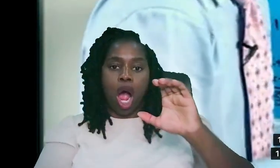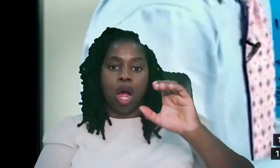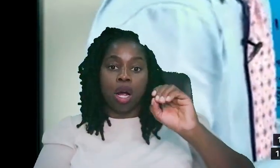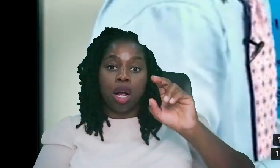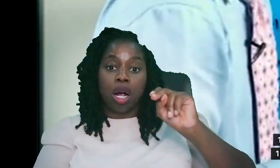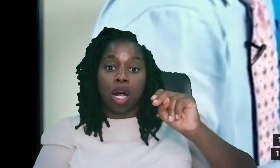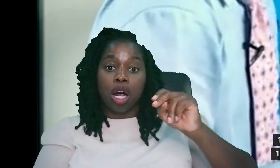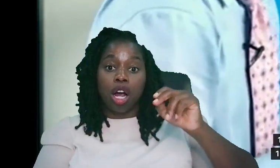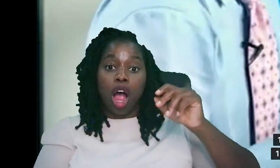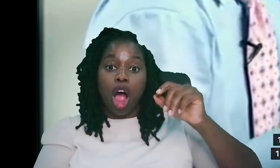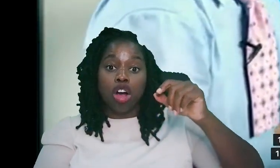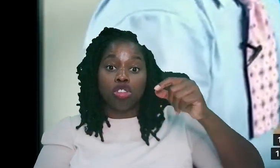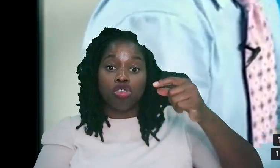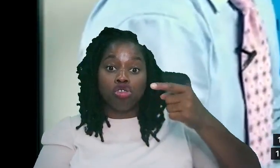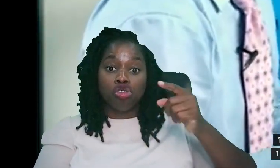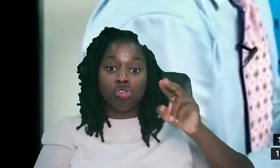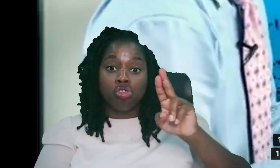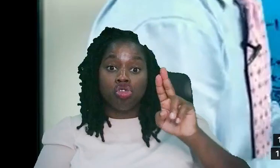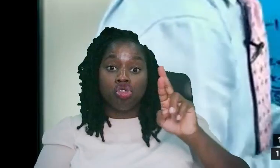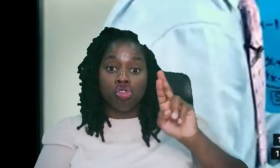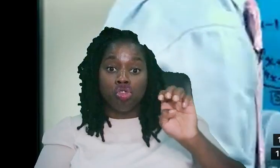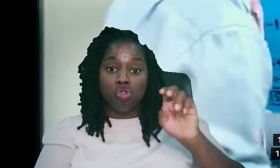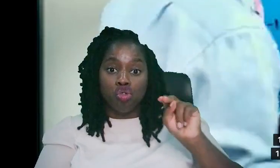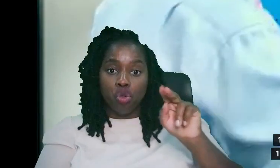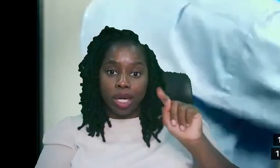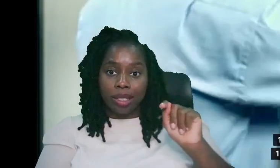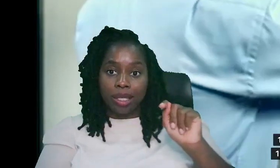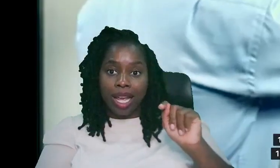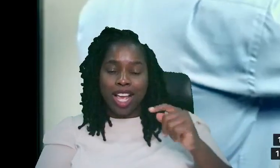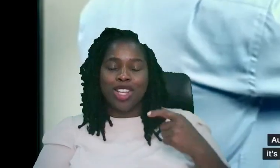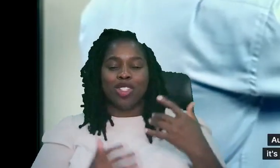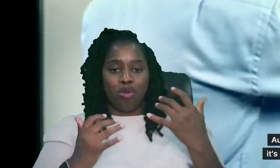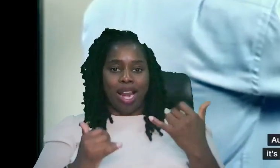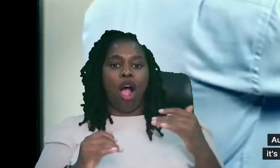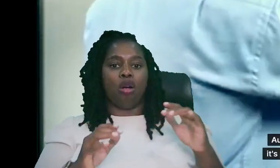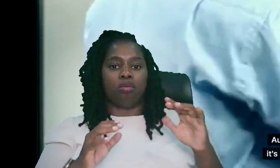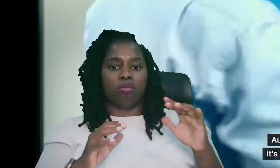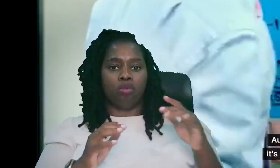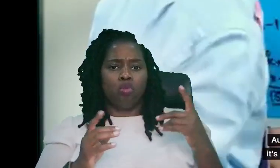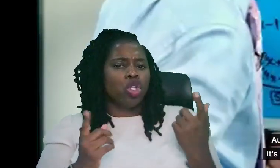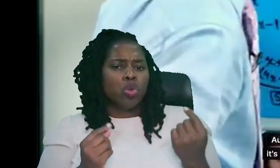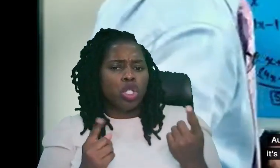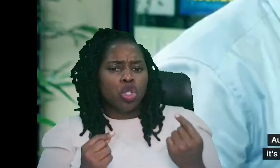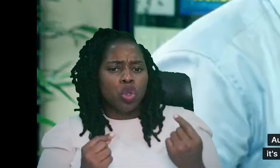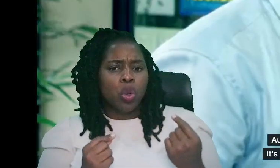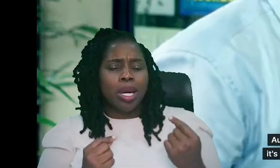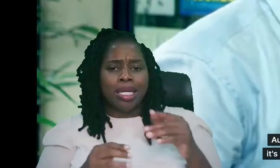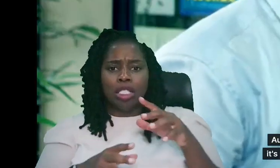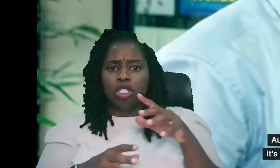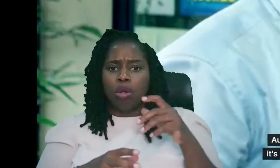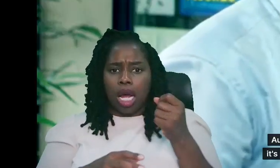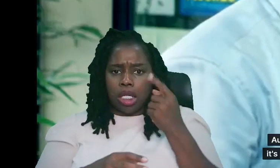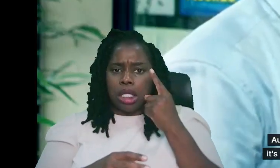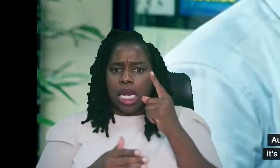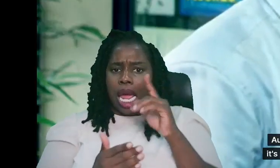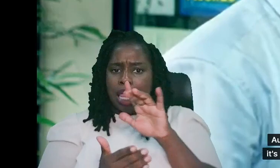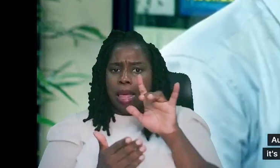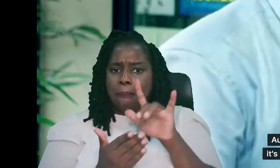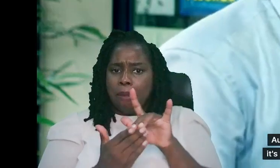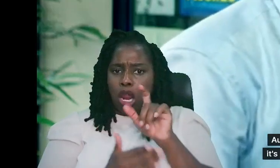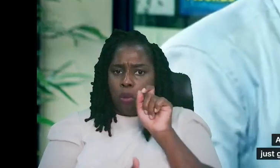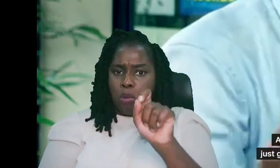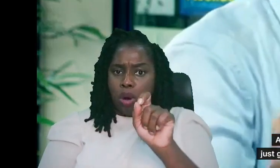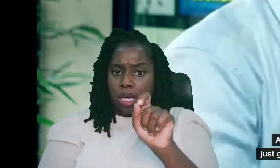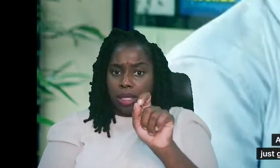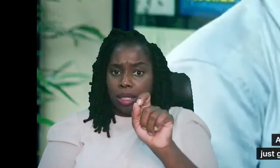172 and divide it by 2 to get from Austin to Brenham. Because who knows? There's probably some cool stuff